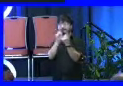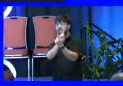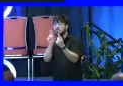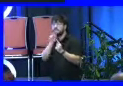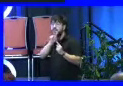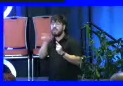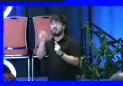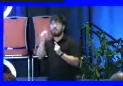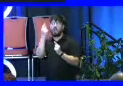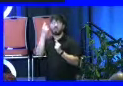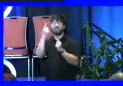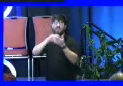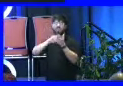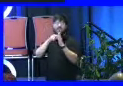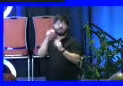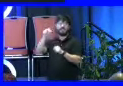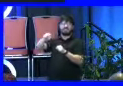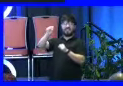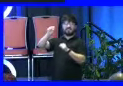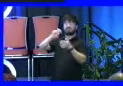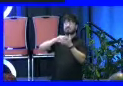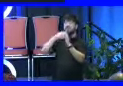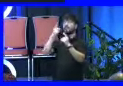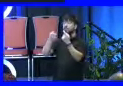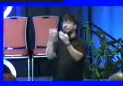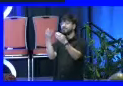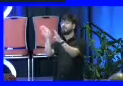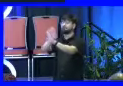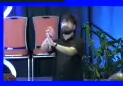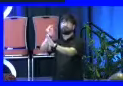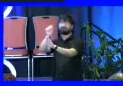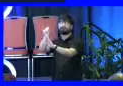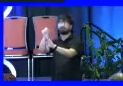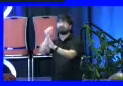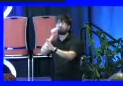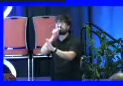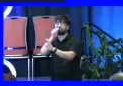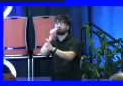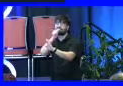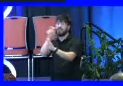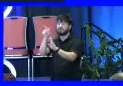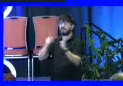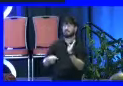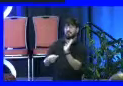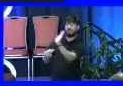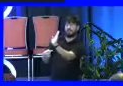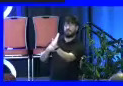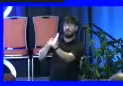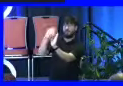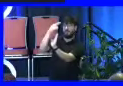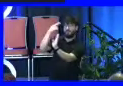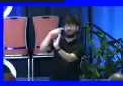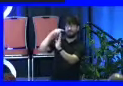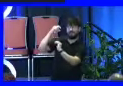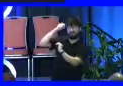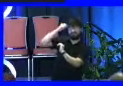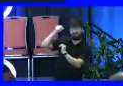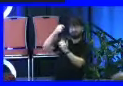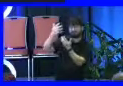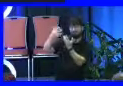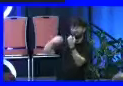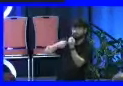to yes. So when you're knocking on the door of the privacy officer, you have your reasons for advocacy. And so I want to share a story about